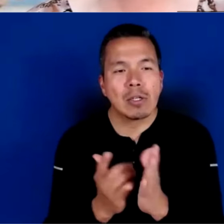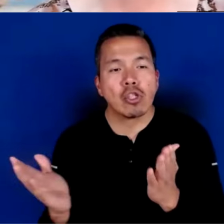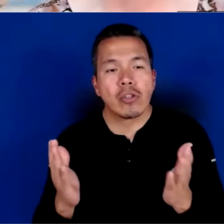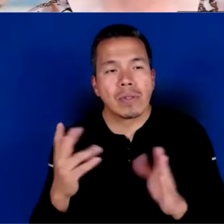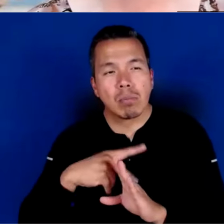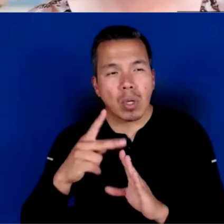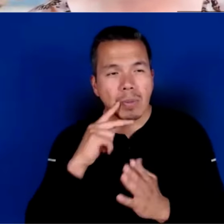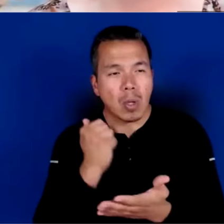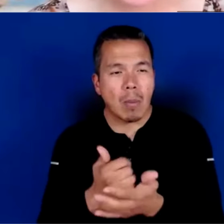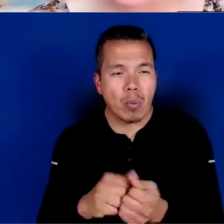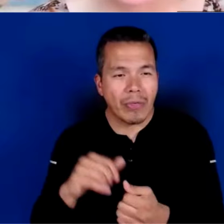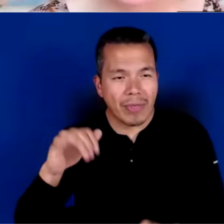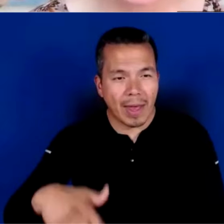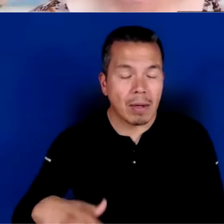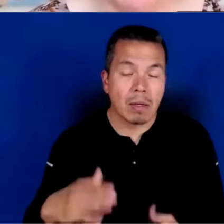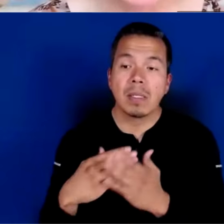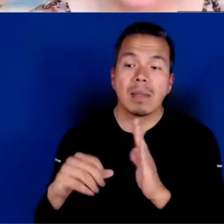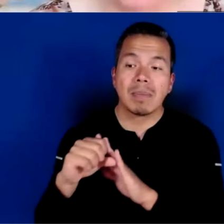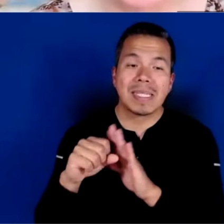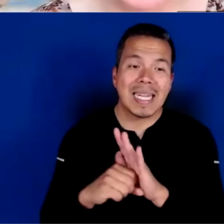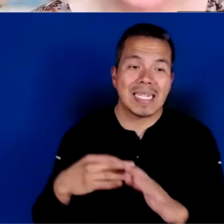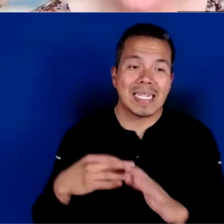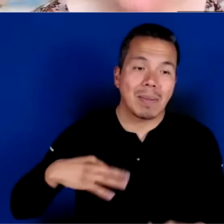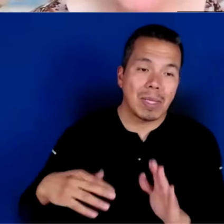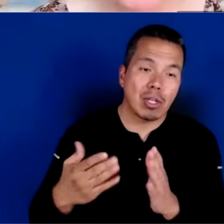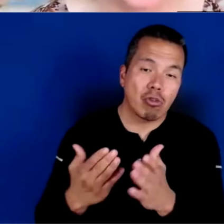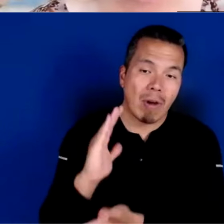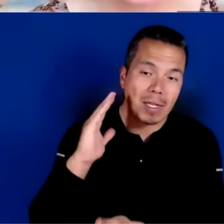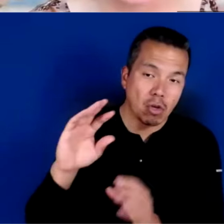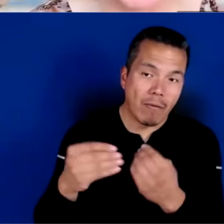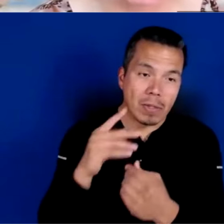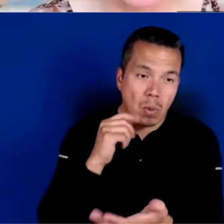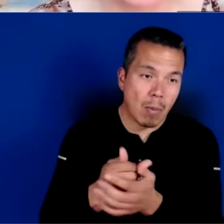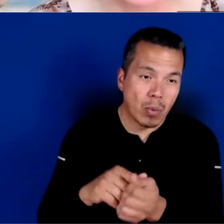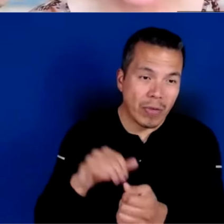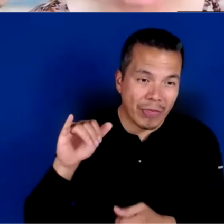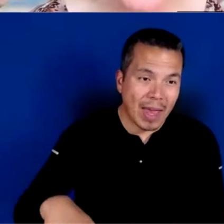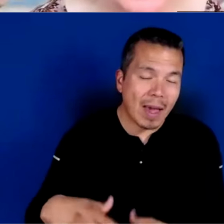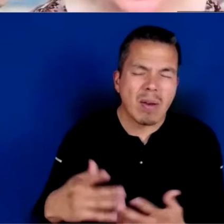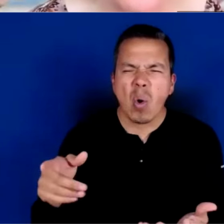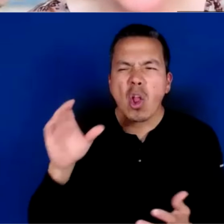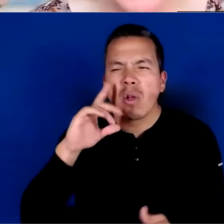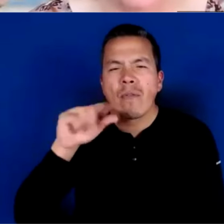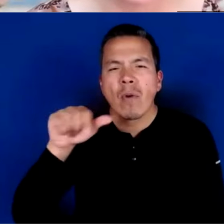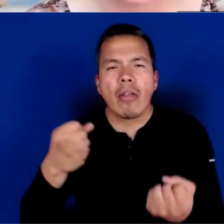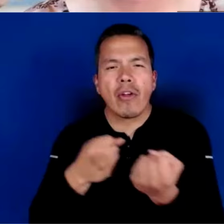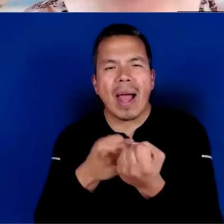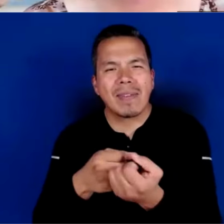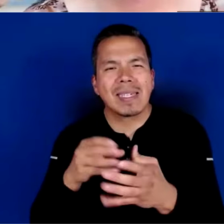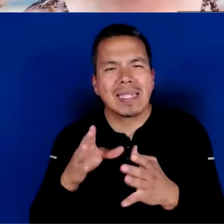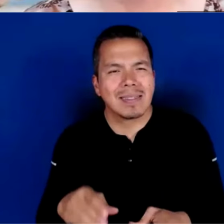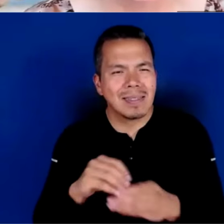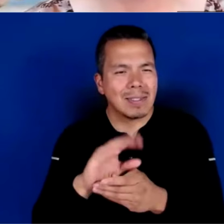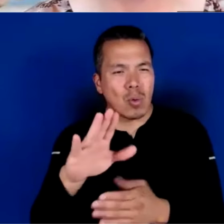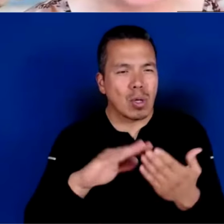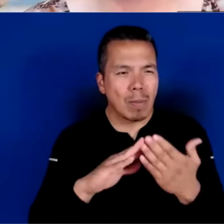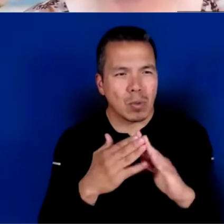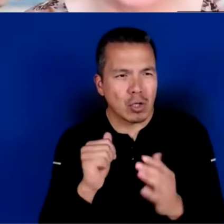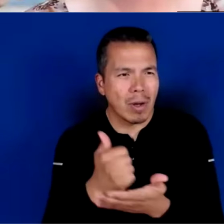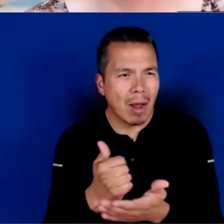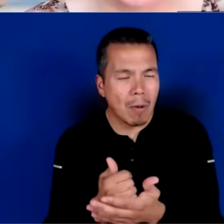with that. Some state disability rights offices will help with that, or they'll know advocates in the community who can help. Sometimes